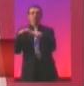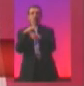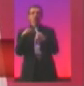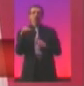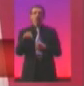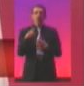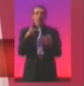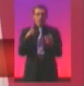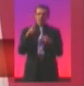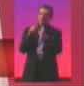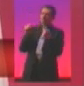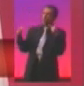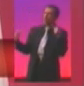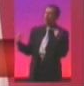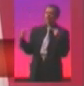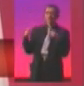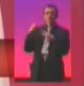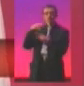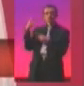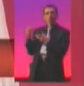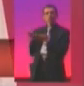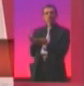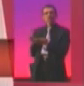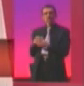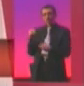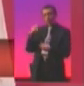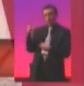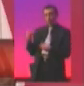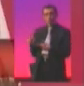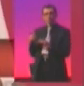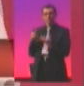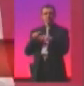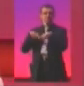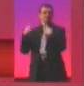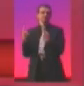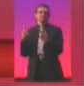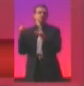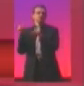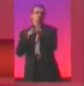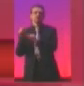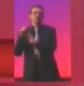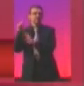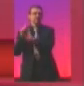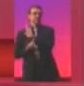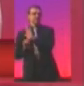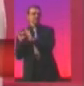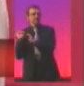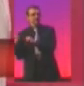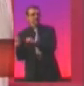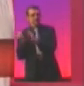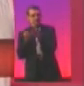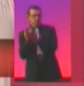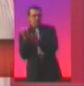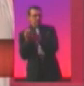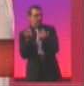opponents, the Tories? Conference, the Tories would make a completely different set of choices about where to spend